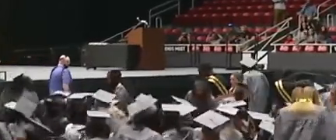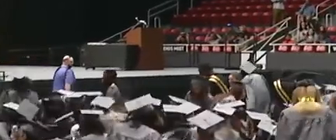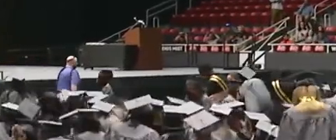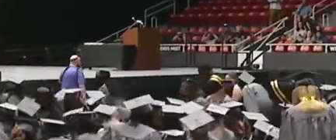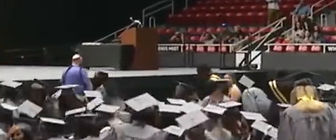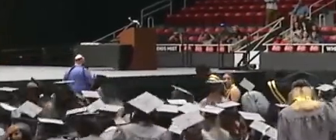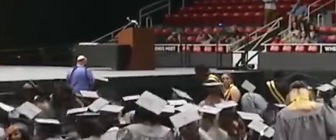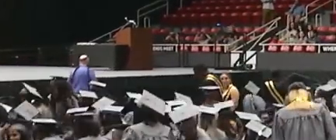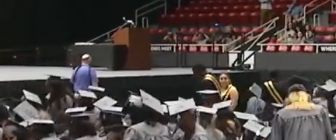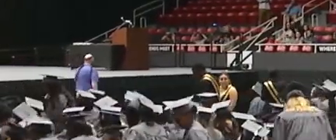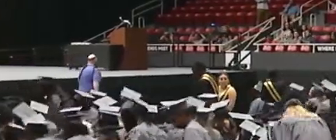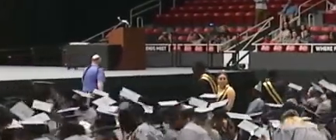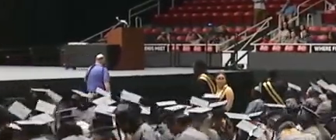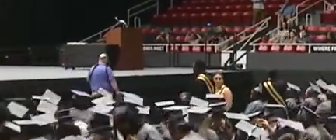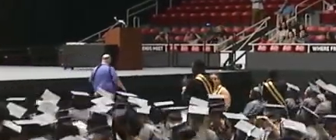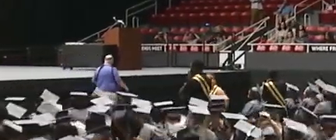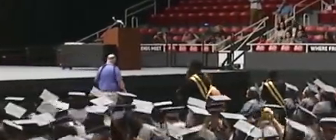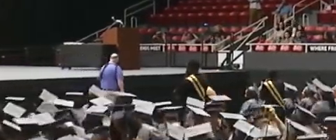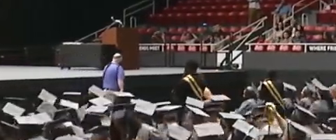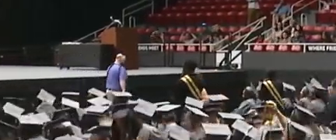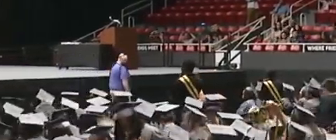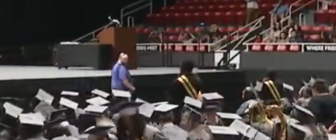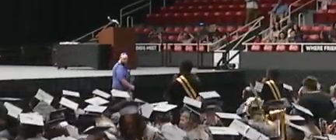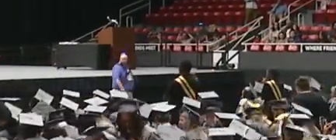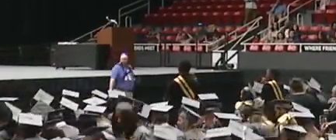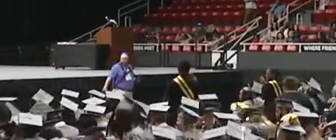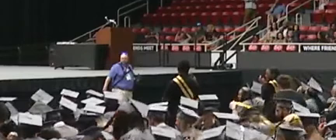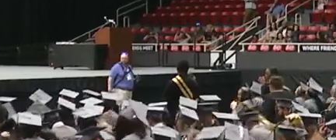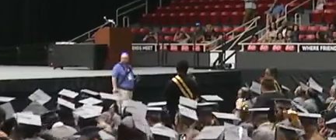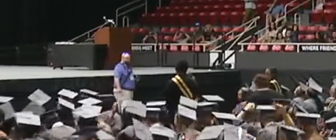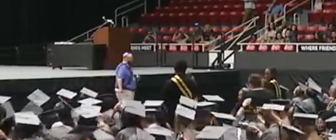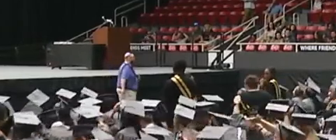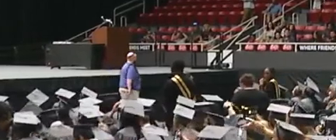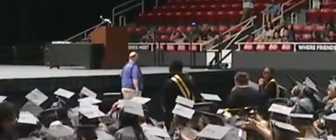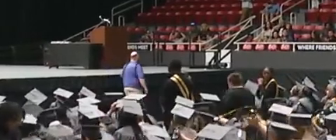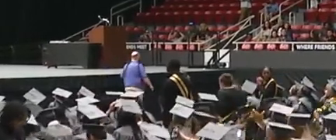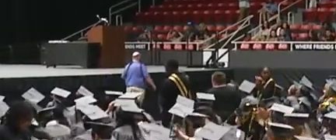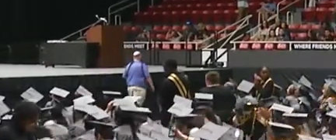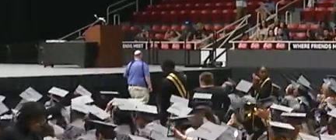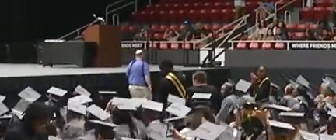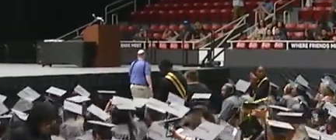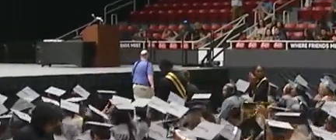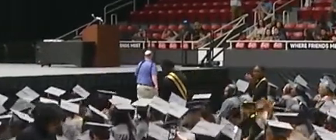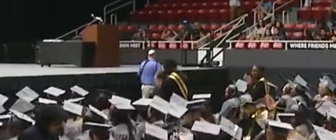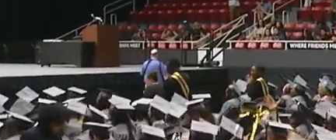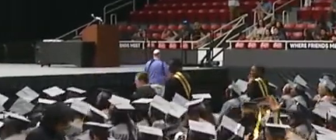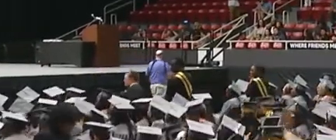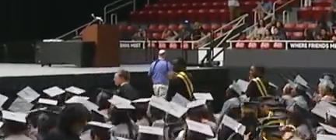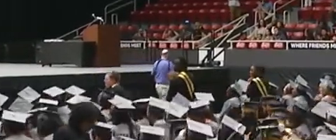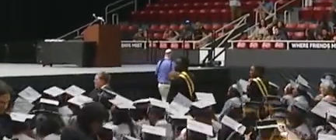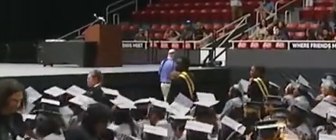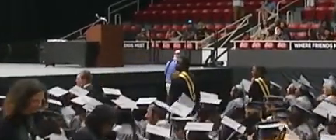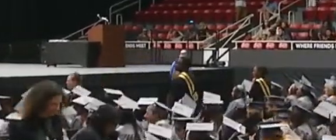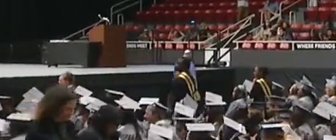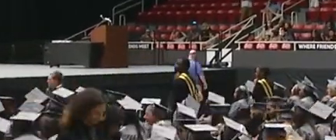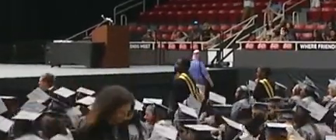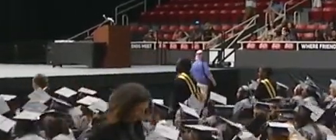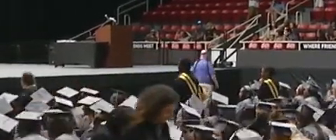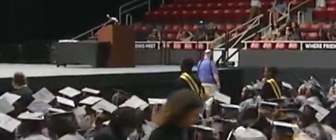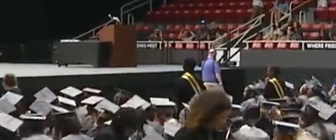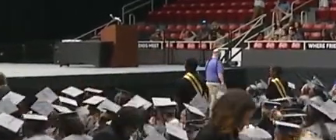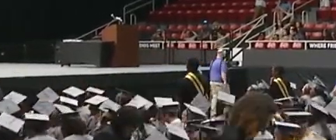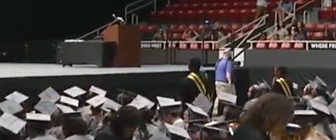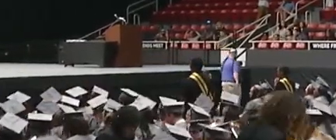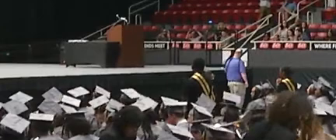Again, on behalf of everyone at the college, this tremendous faculty, our great staff, the administration, and the